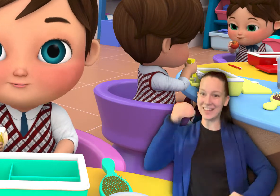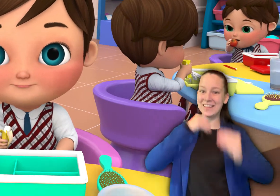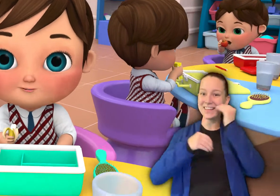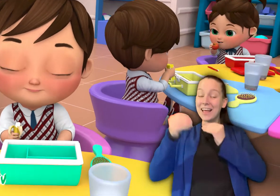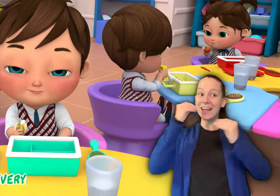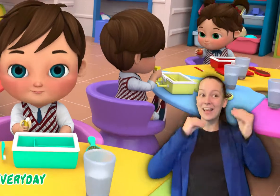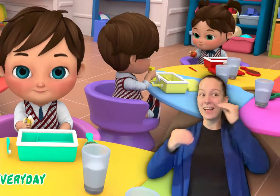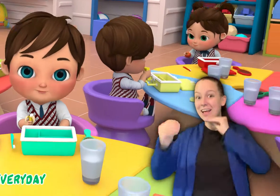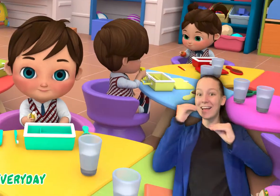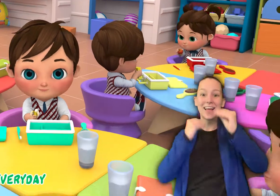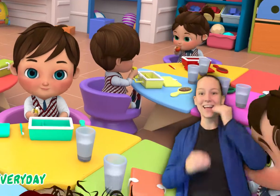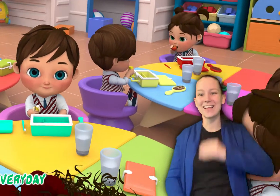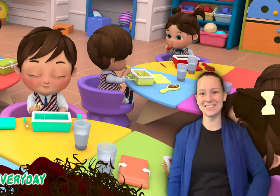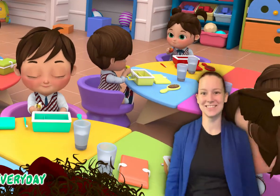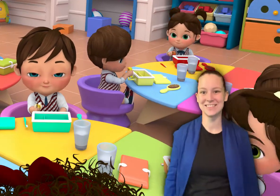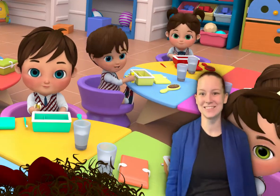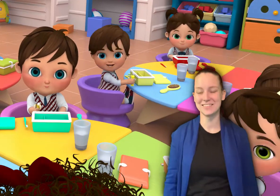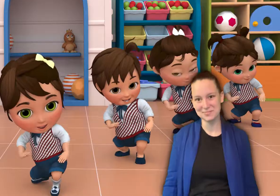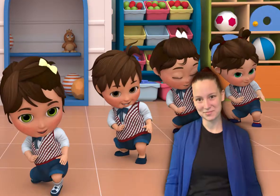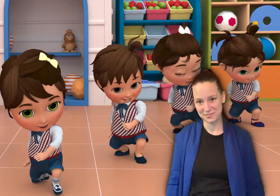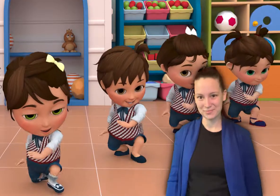Properly eat it every day.